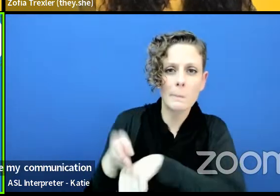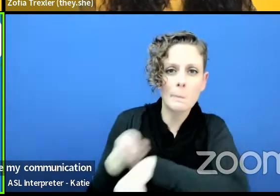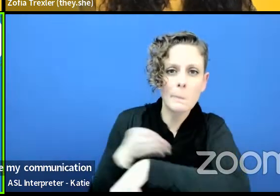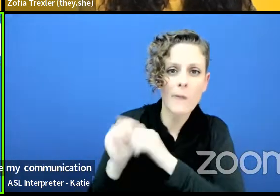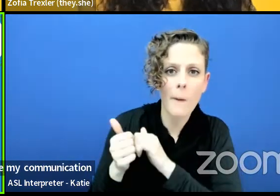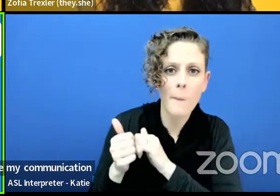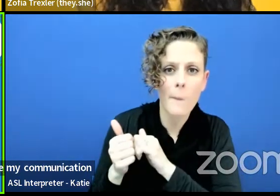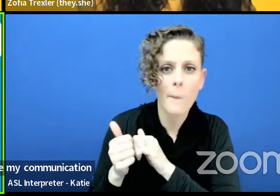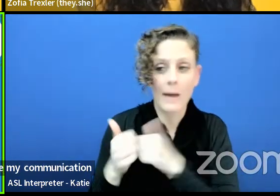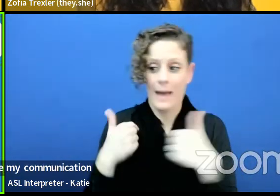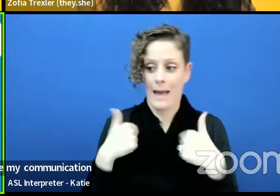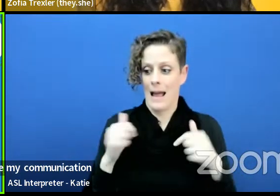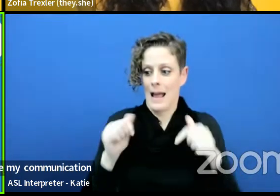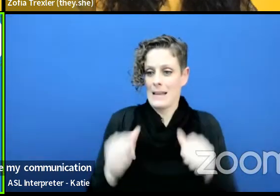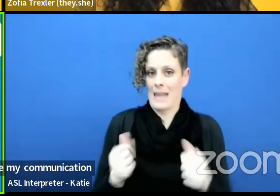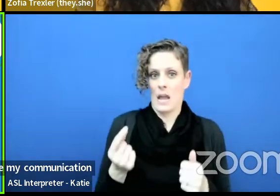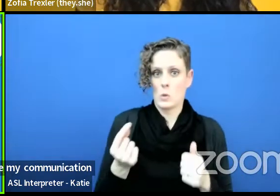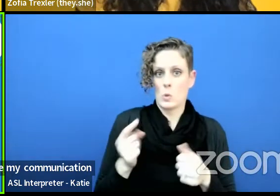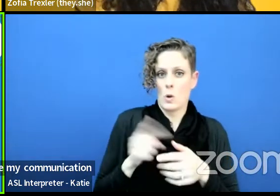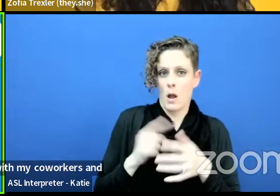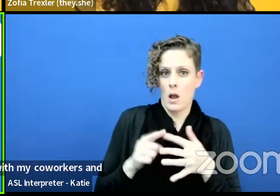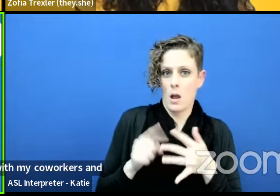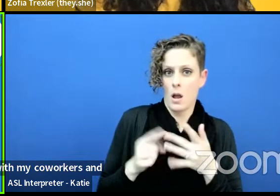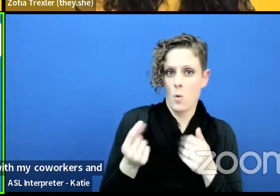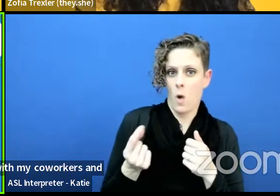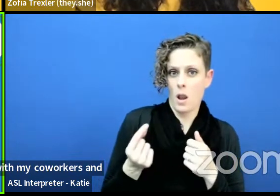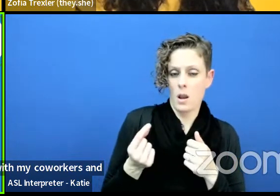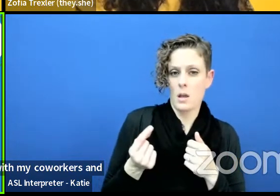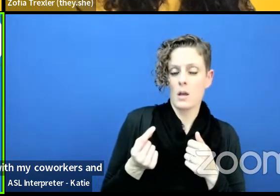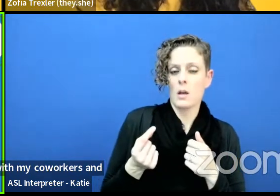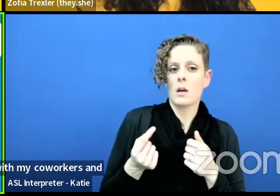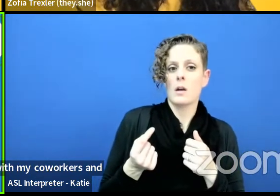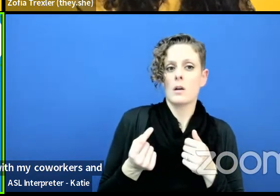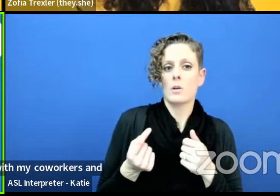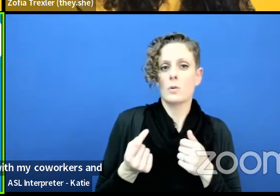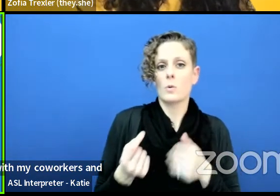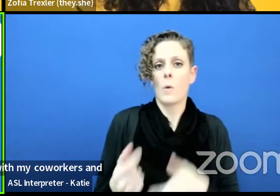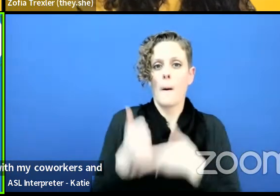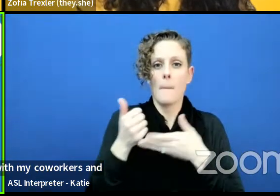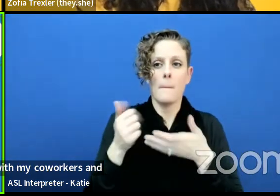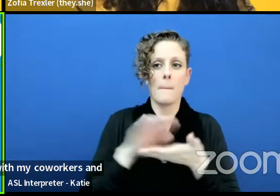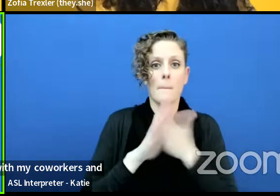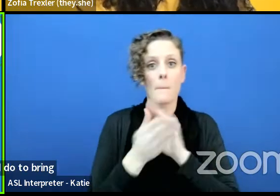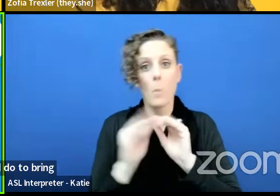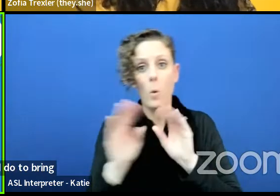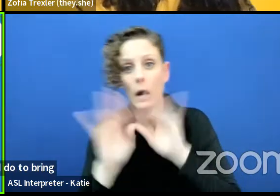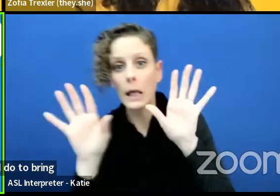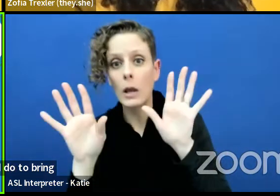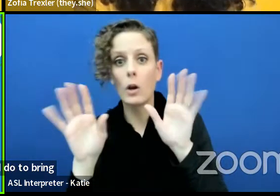What can I do to bring things closer or